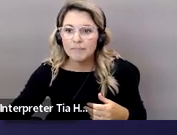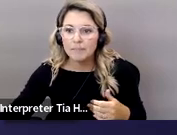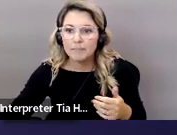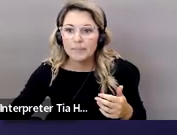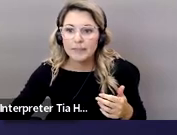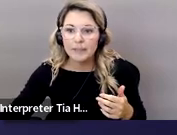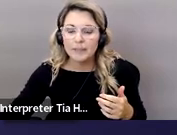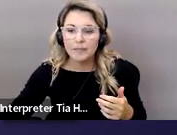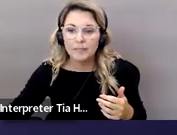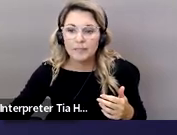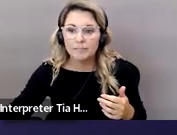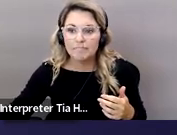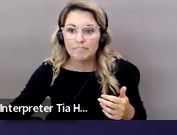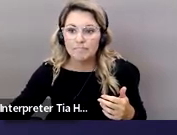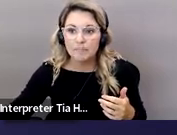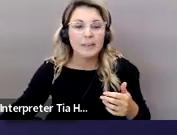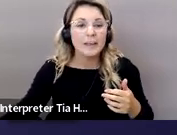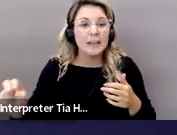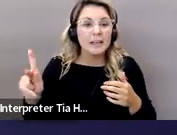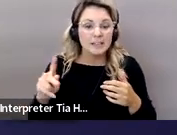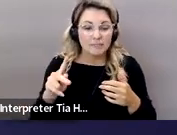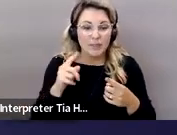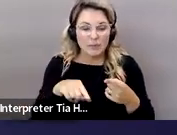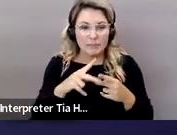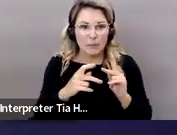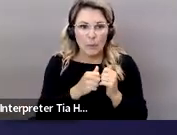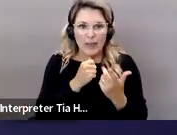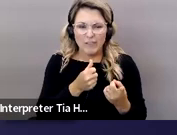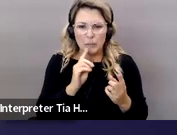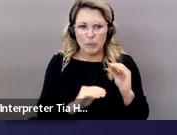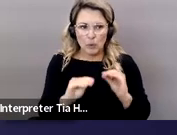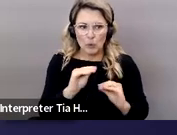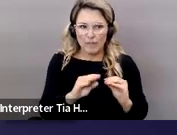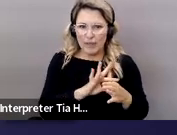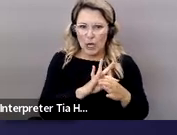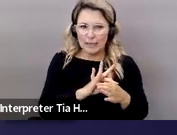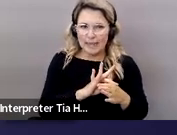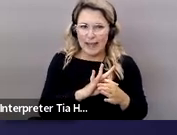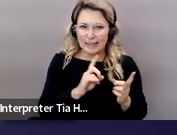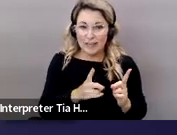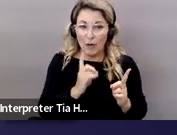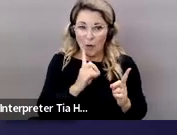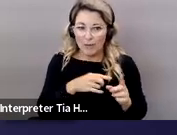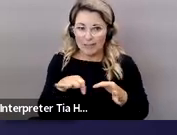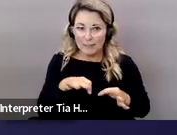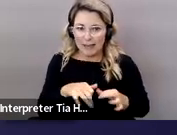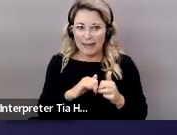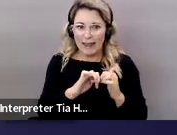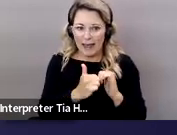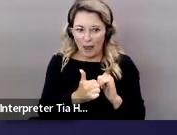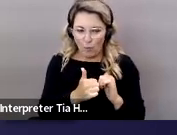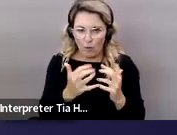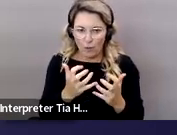unavoidably detained, so we've moved some of the content around, but I'll explain the format of how we want to